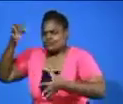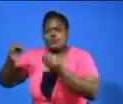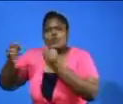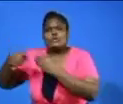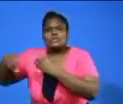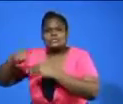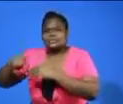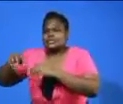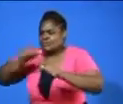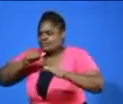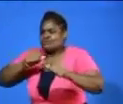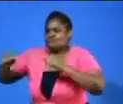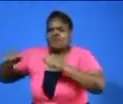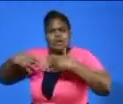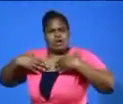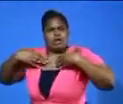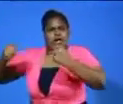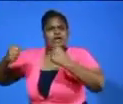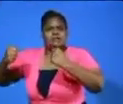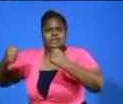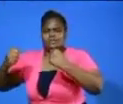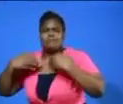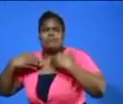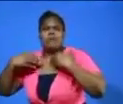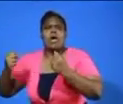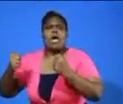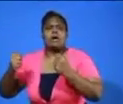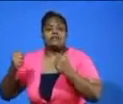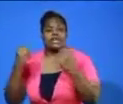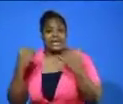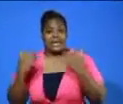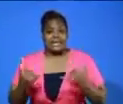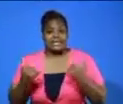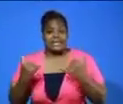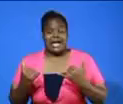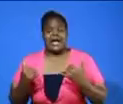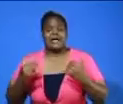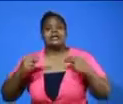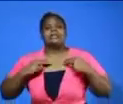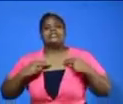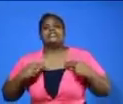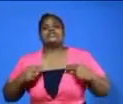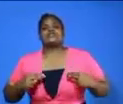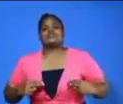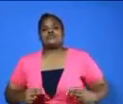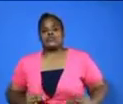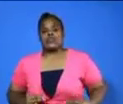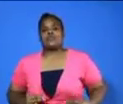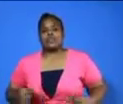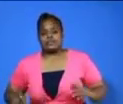in unshakable confidence, now his human perplexity,